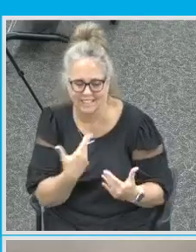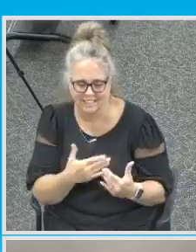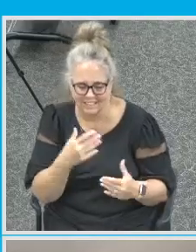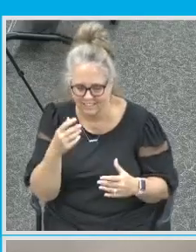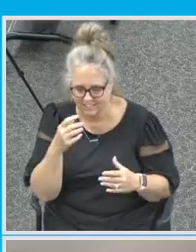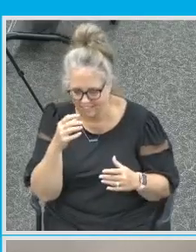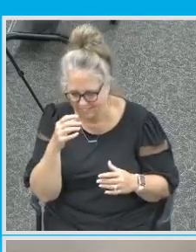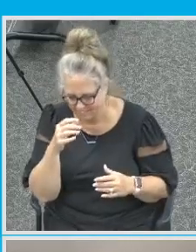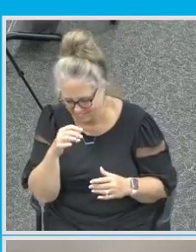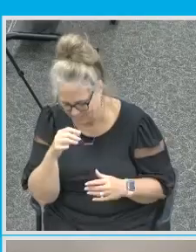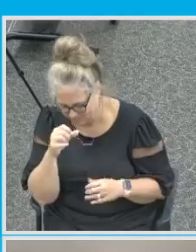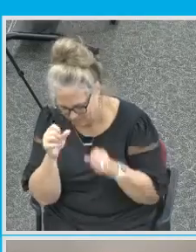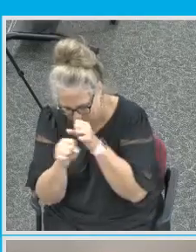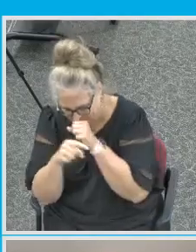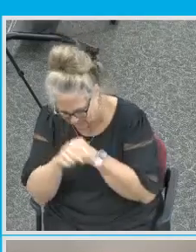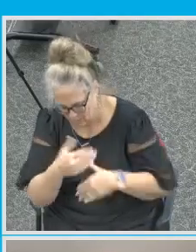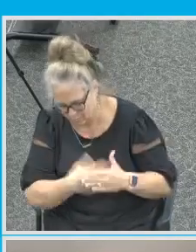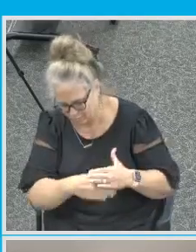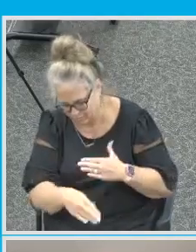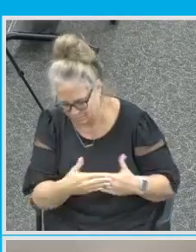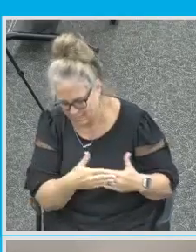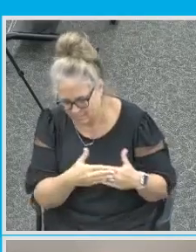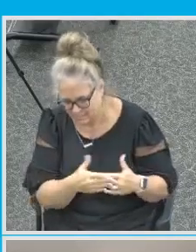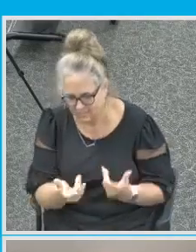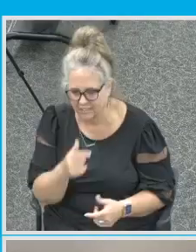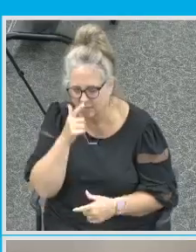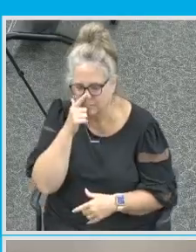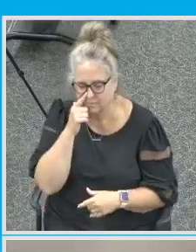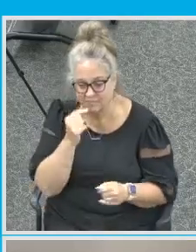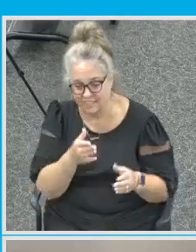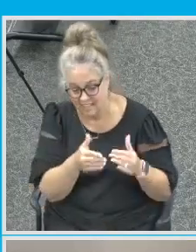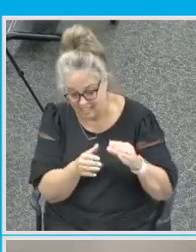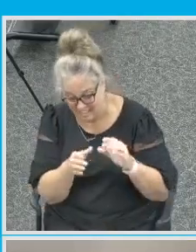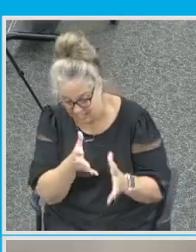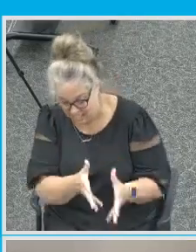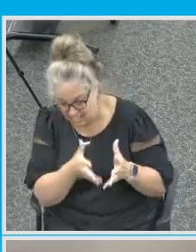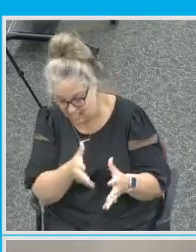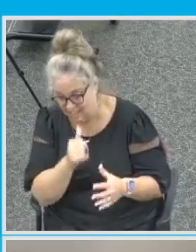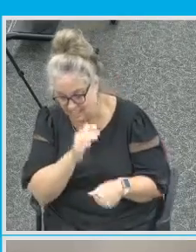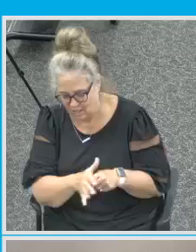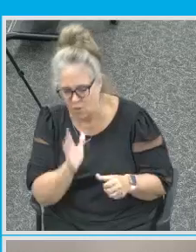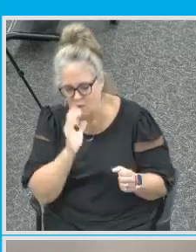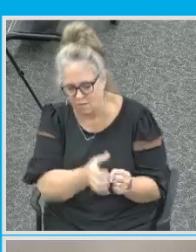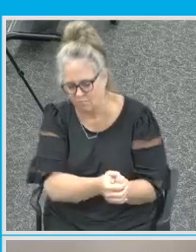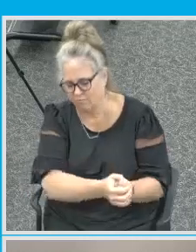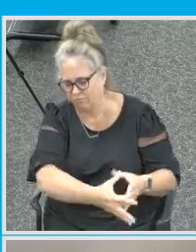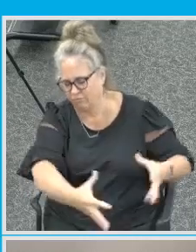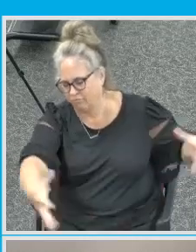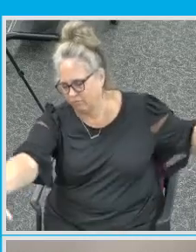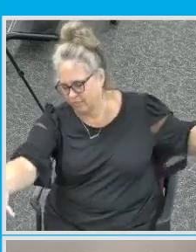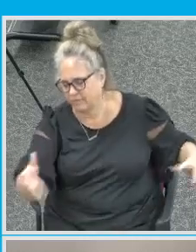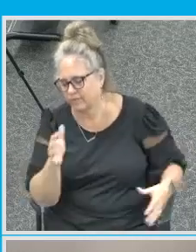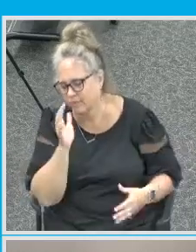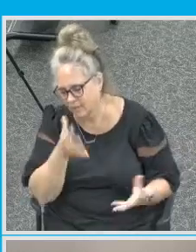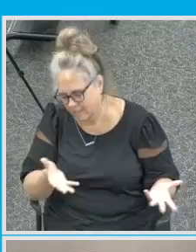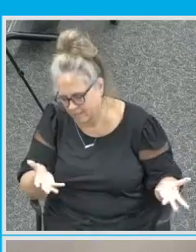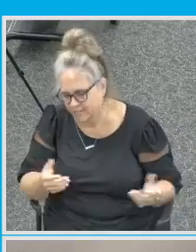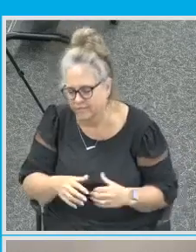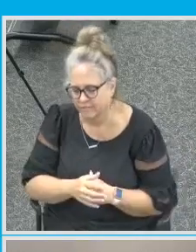there, the longer that chance is that those mosquitoes are going to be Culex, and those are the ones that are going to be spreading the